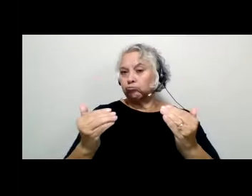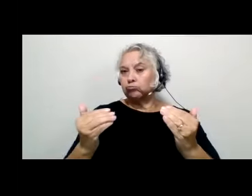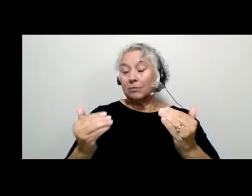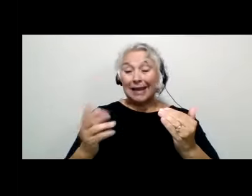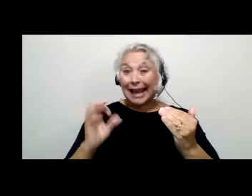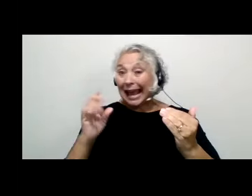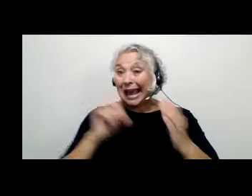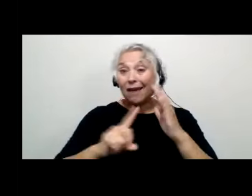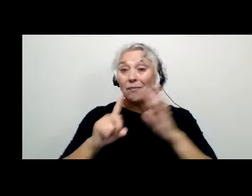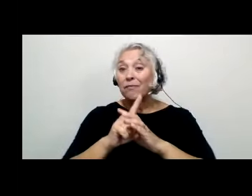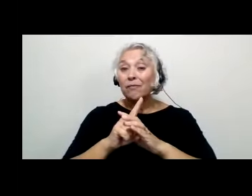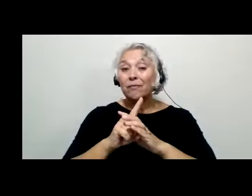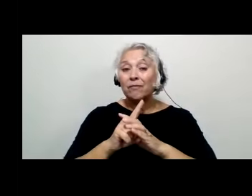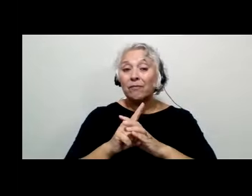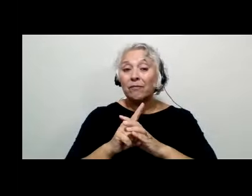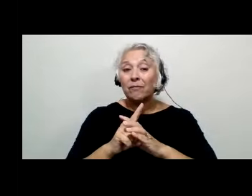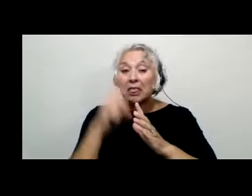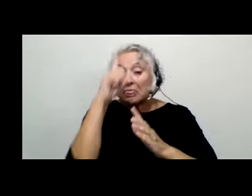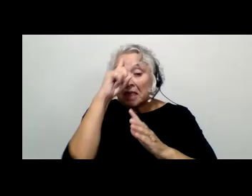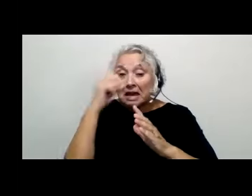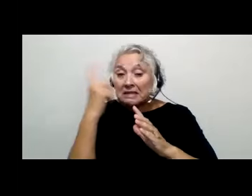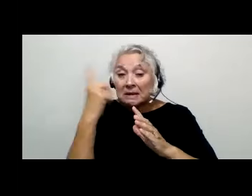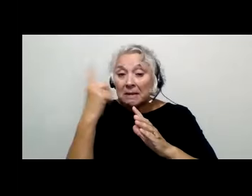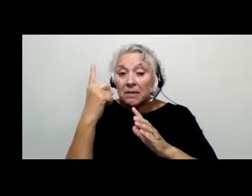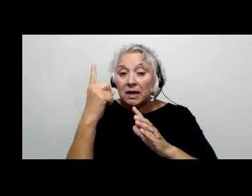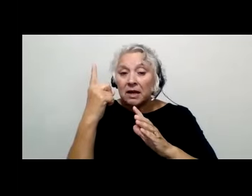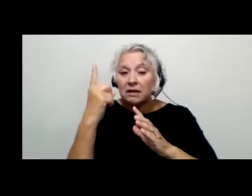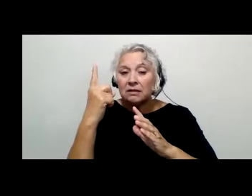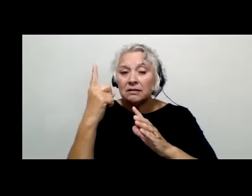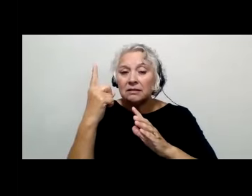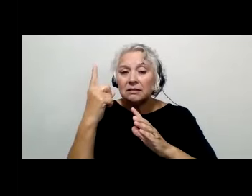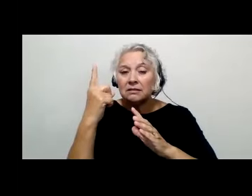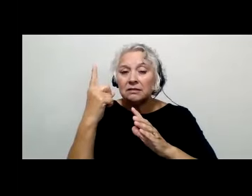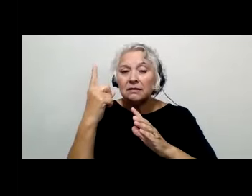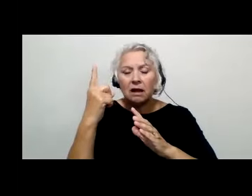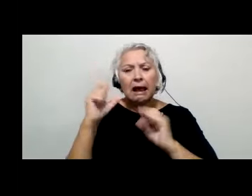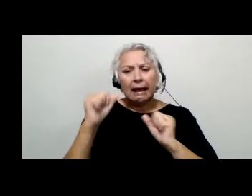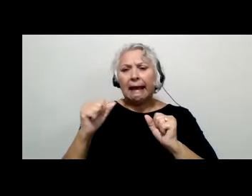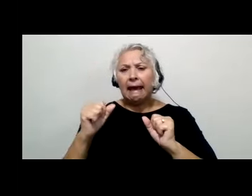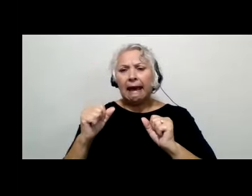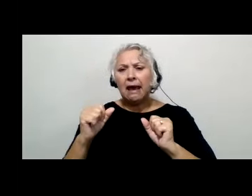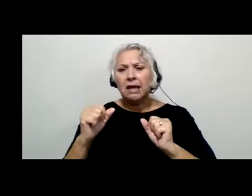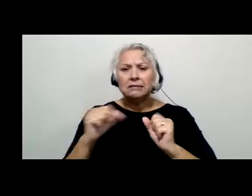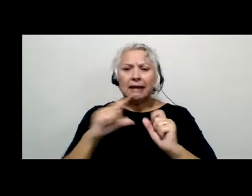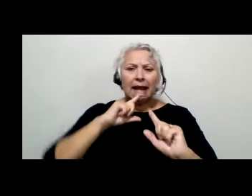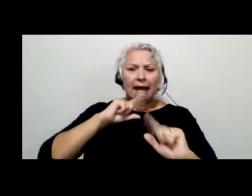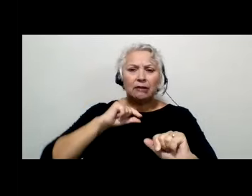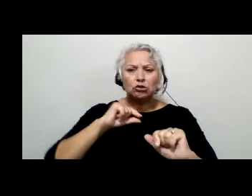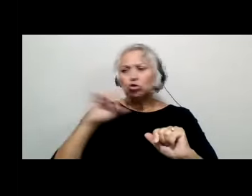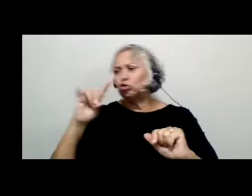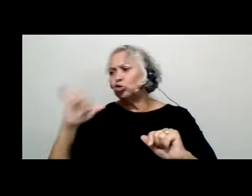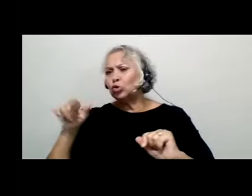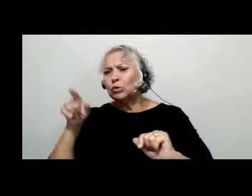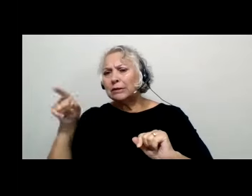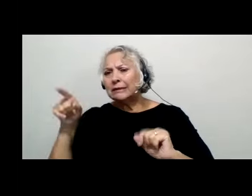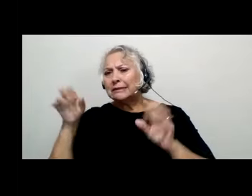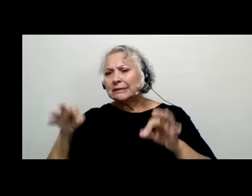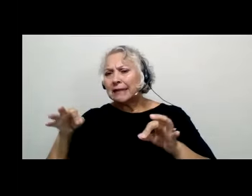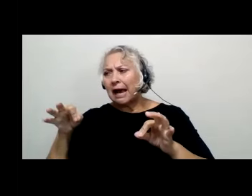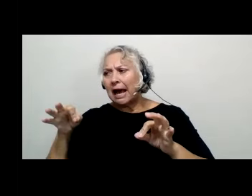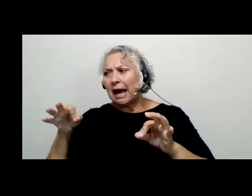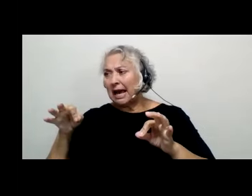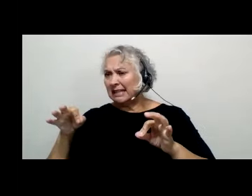have questions, you think of one as we go on, we can address it. Judy can decide whether we want